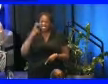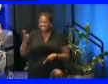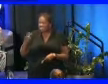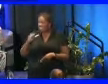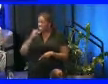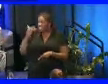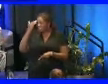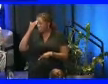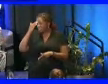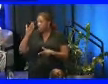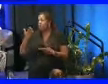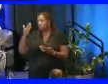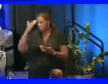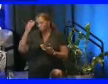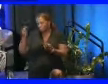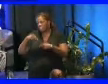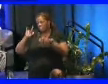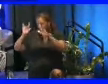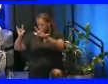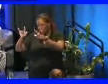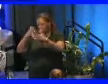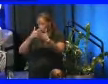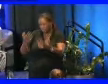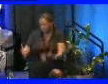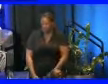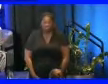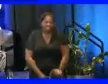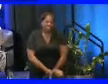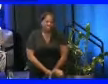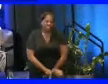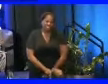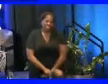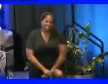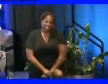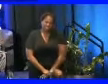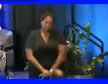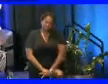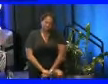didn't know, but I knew you were going to come. I love you and thank you.